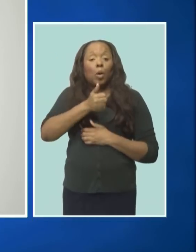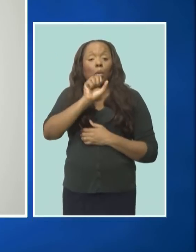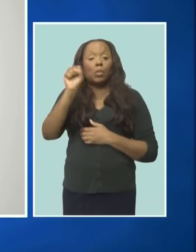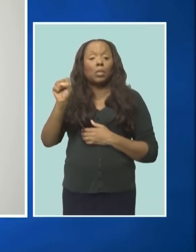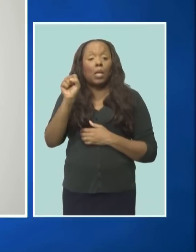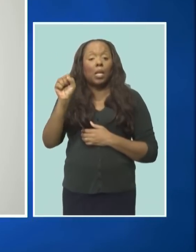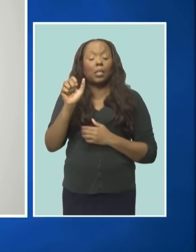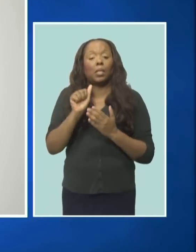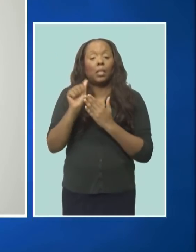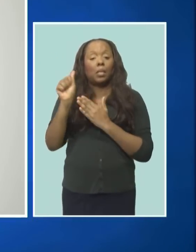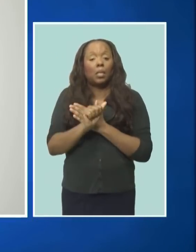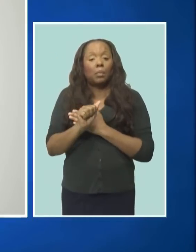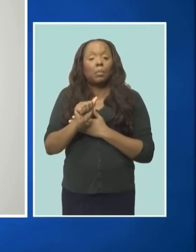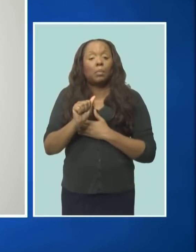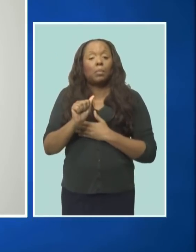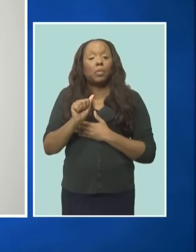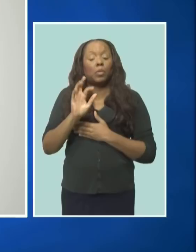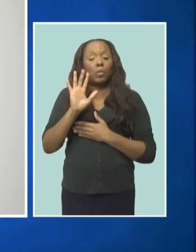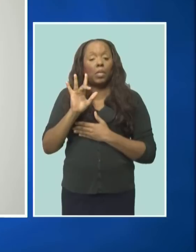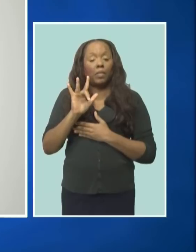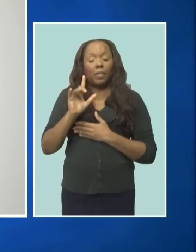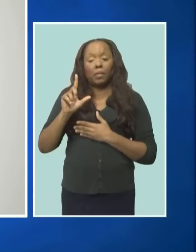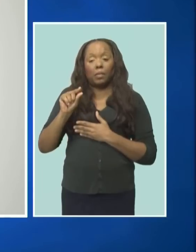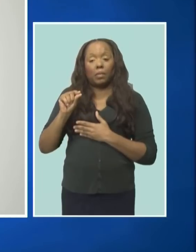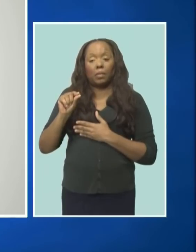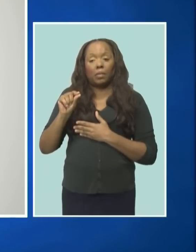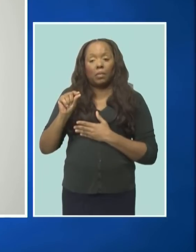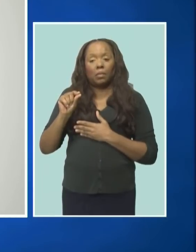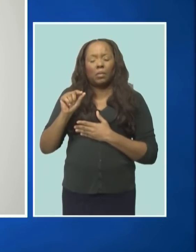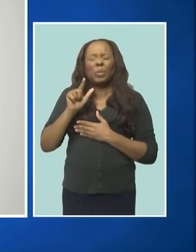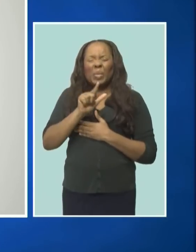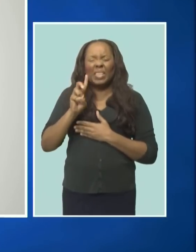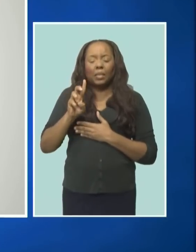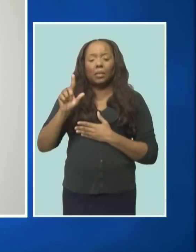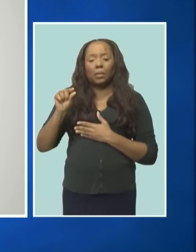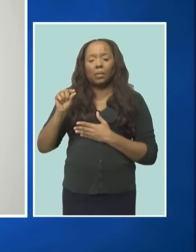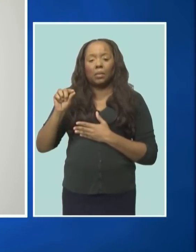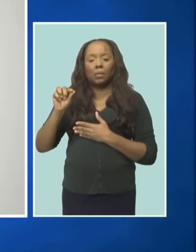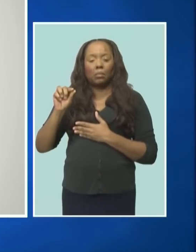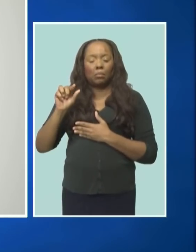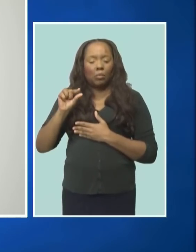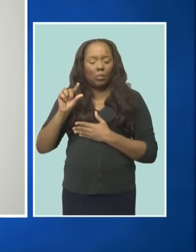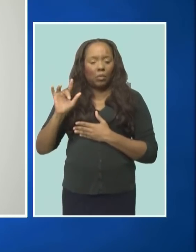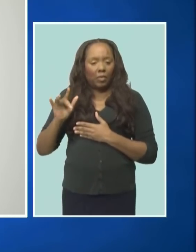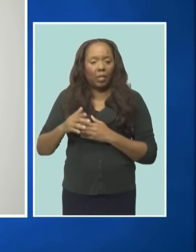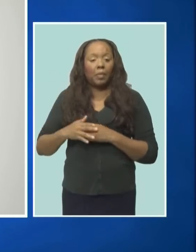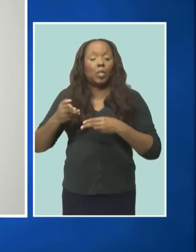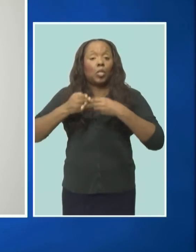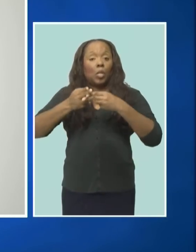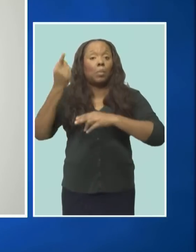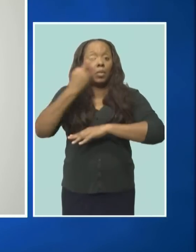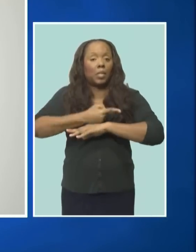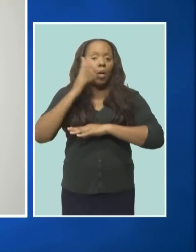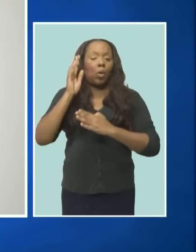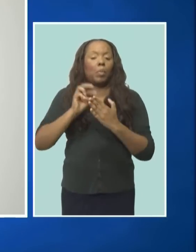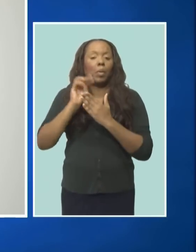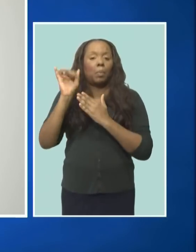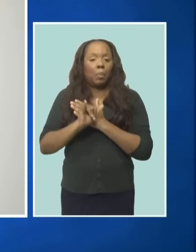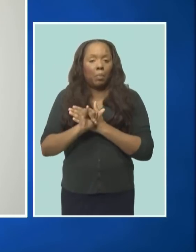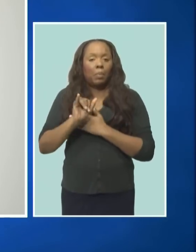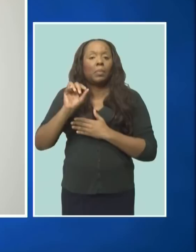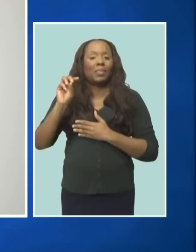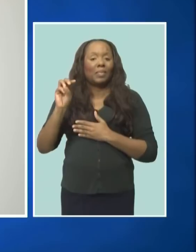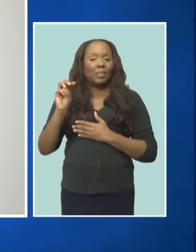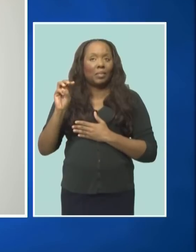2025. Similarly, I indicated that nomination day should be Tuesday 6th of May 2025 and the polling